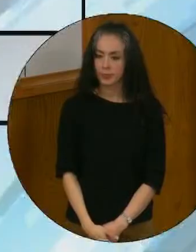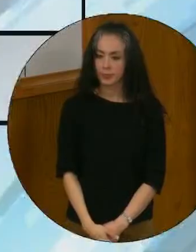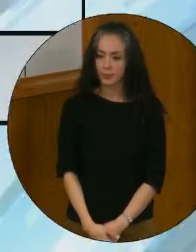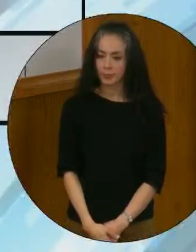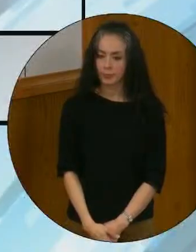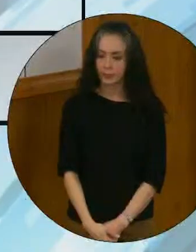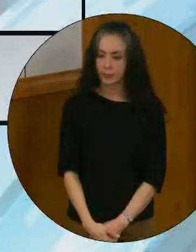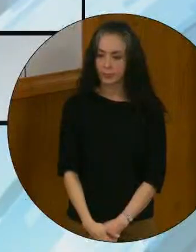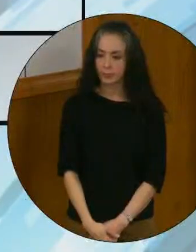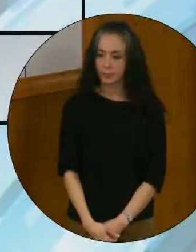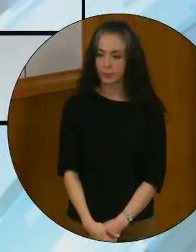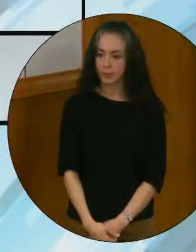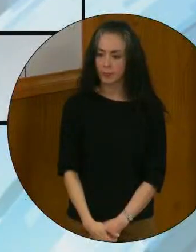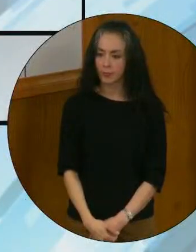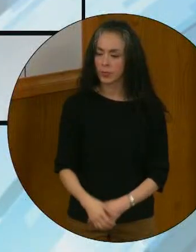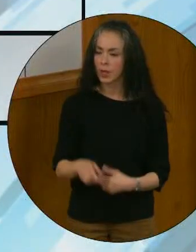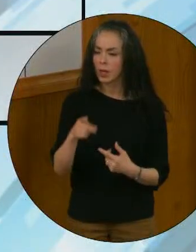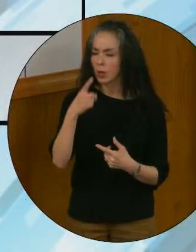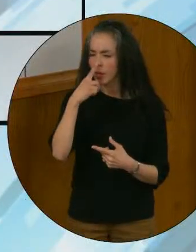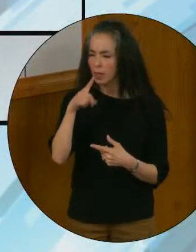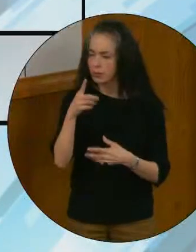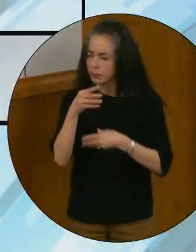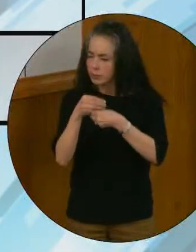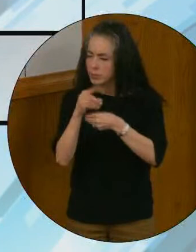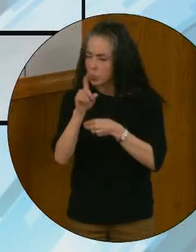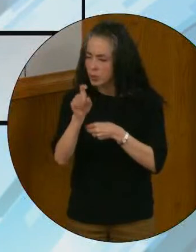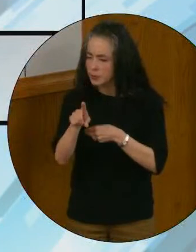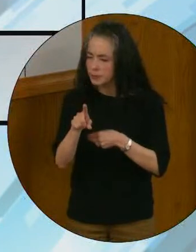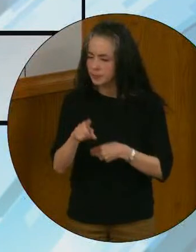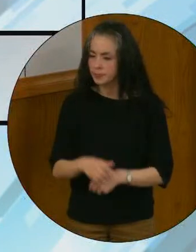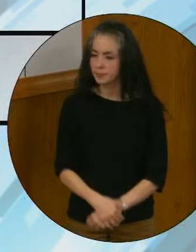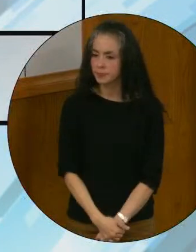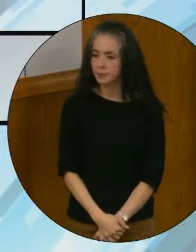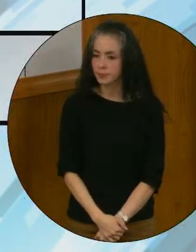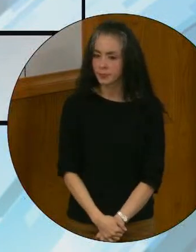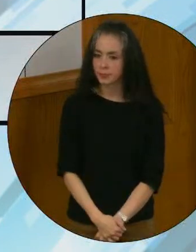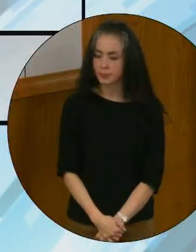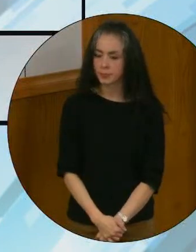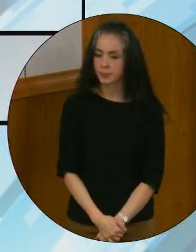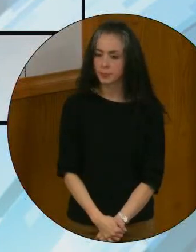Can I do a follow-up, President Garcia Morales? Go ahead, Trustee Zamora.